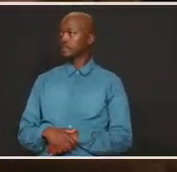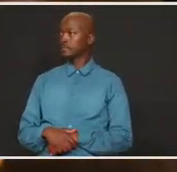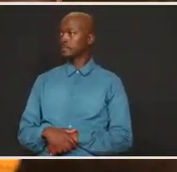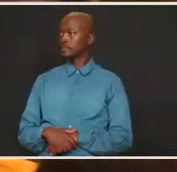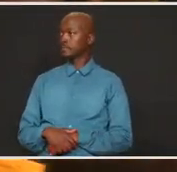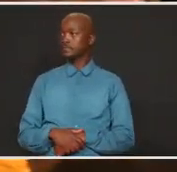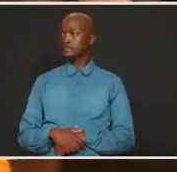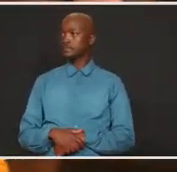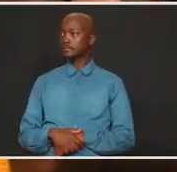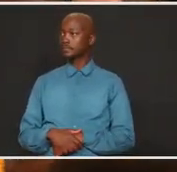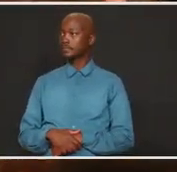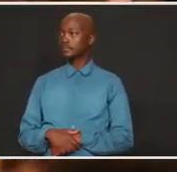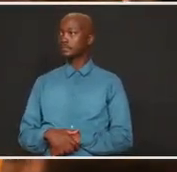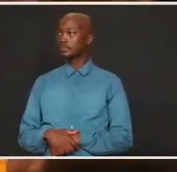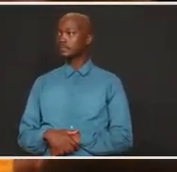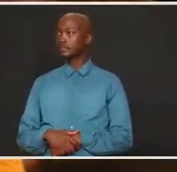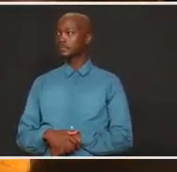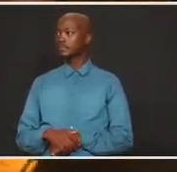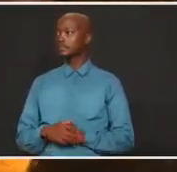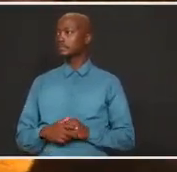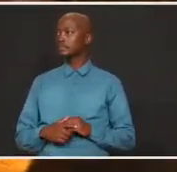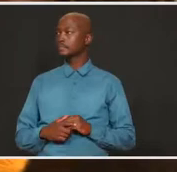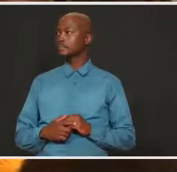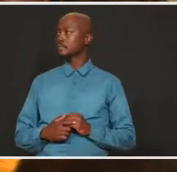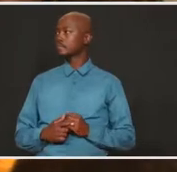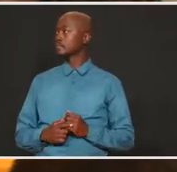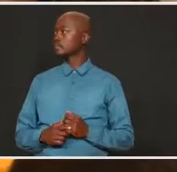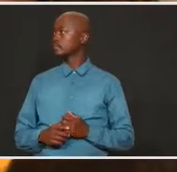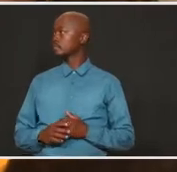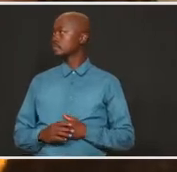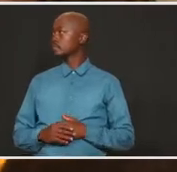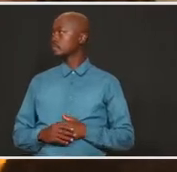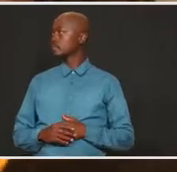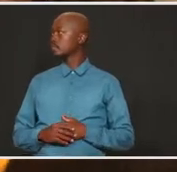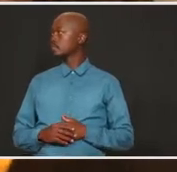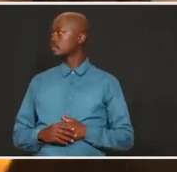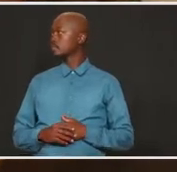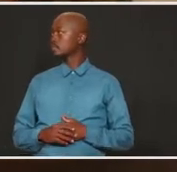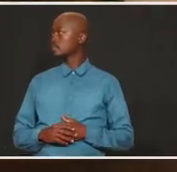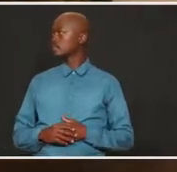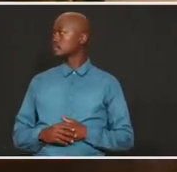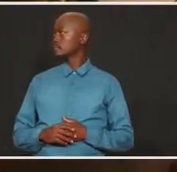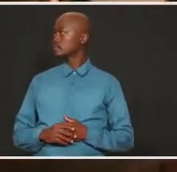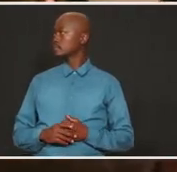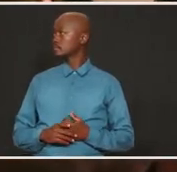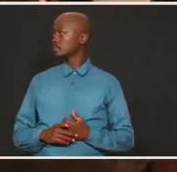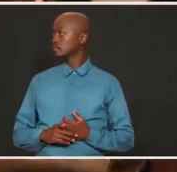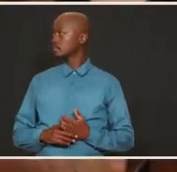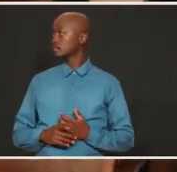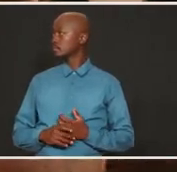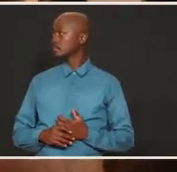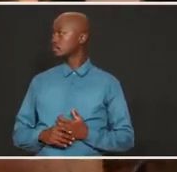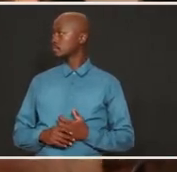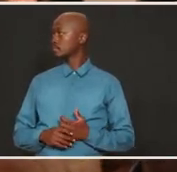the lady seven the gentleman behind eight